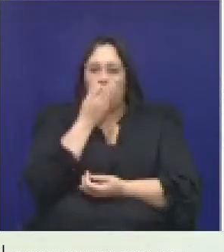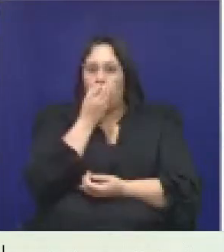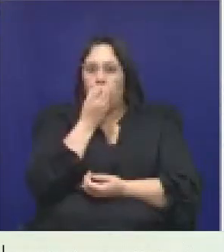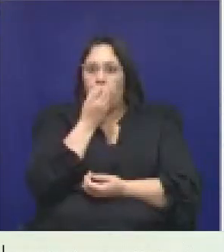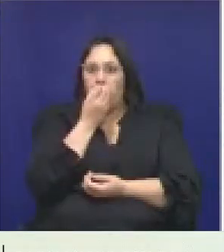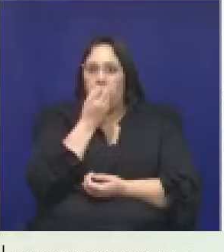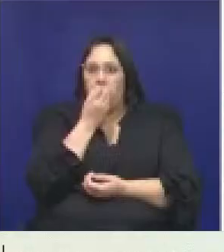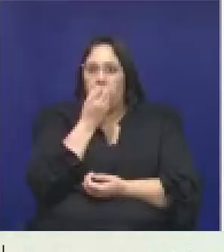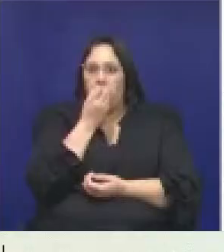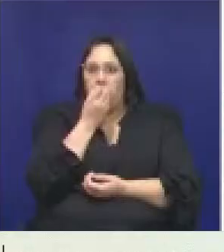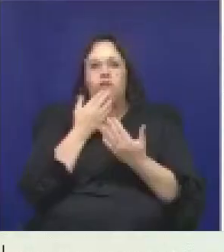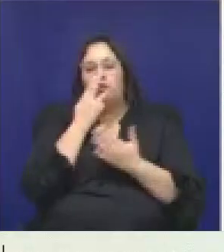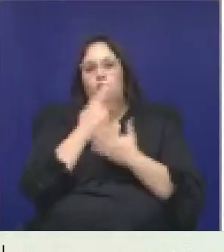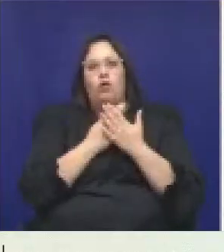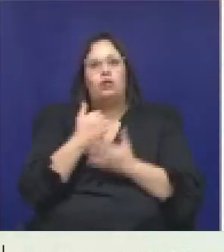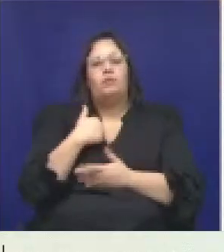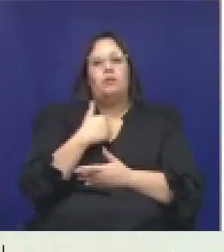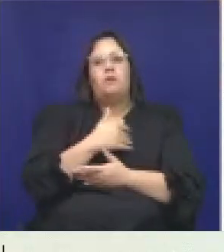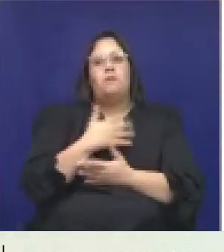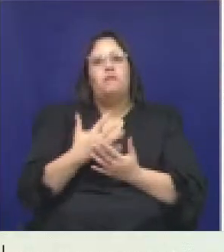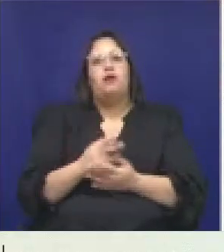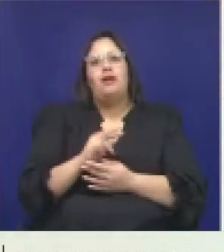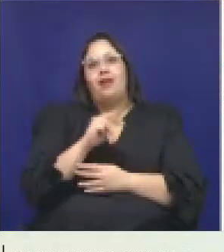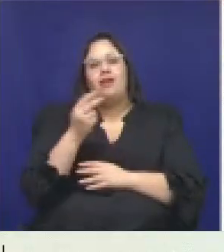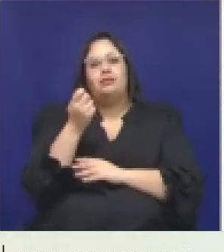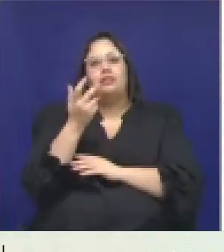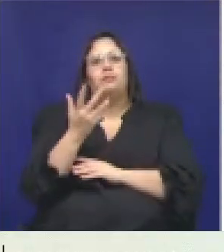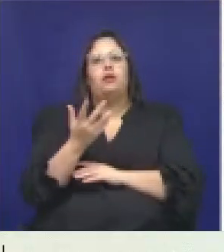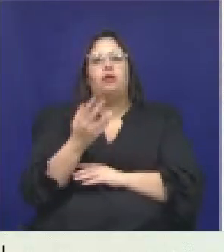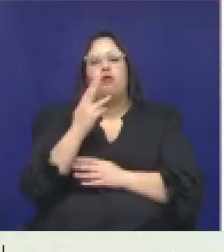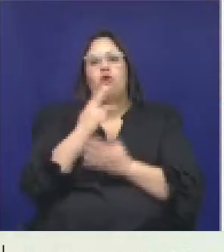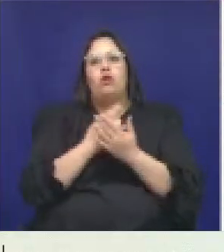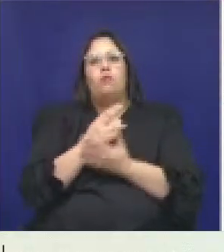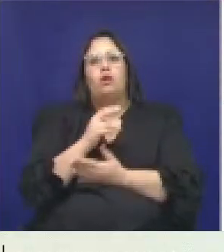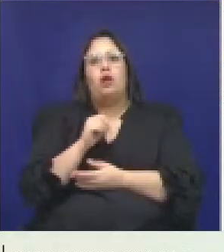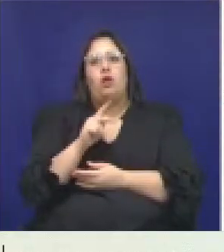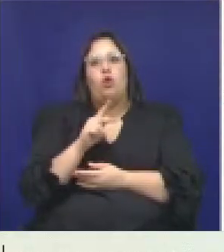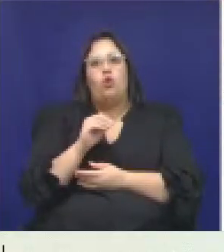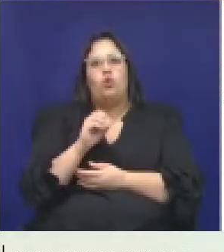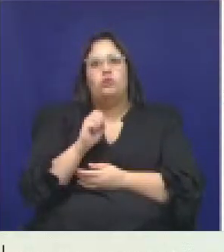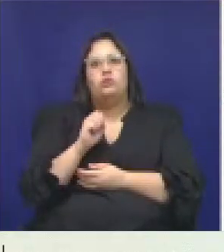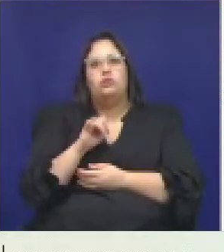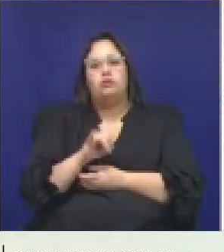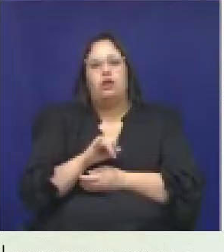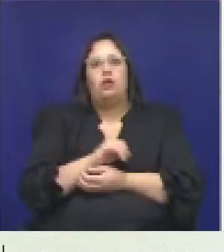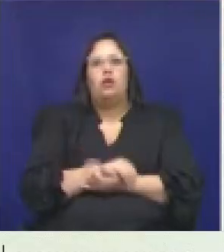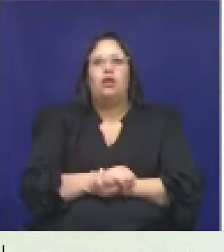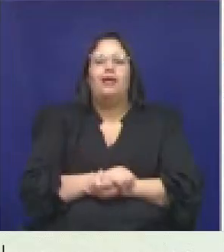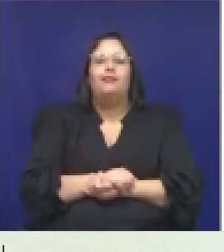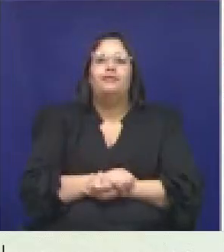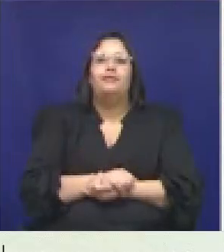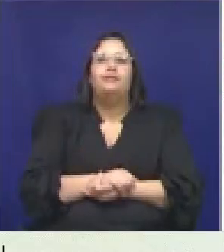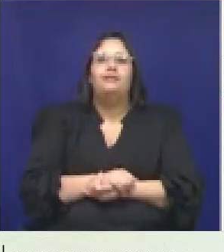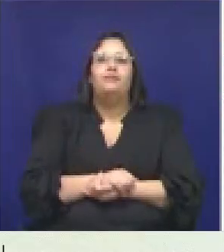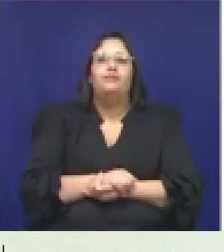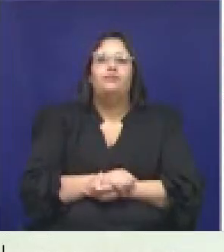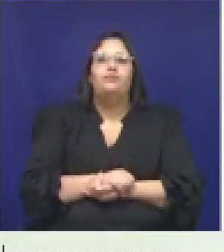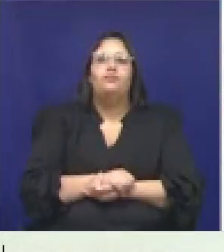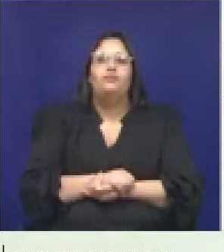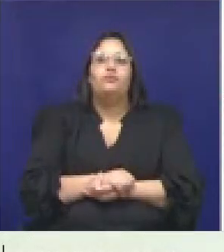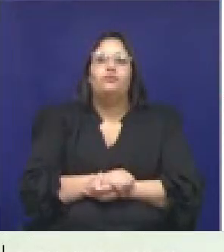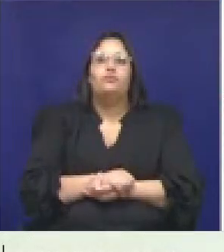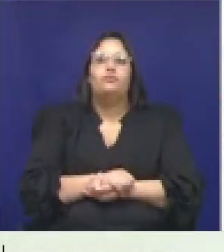Thank you, Honourable Member. The next speaker is the Honourable Nkosi Cebekulu. Order, Honourable Member.